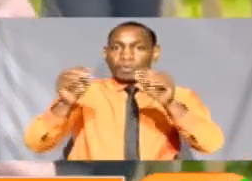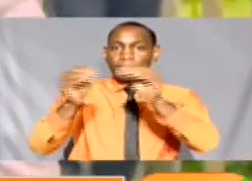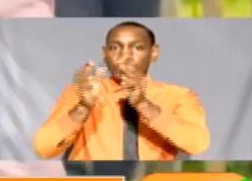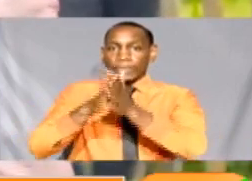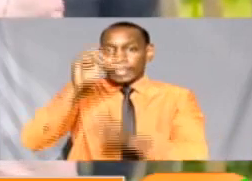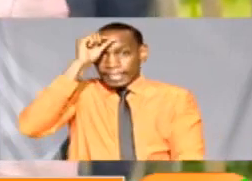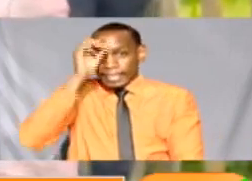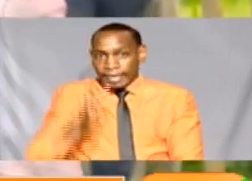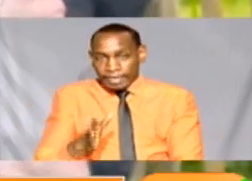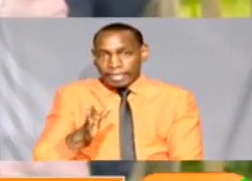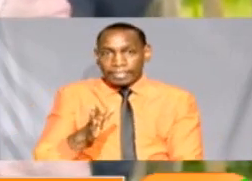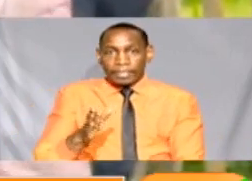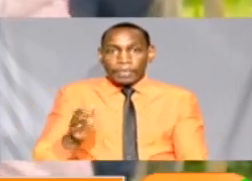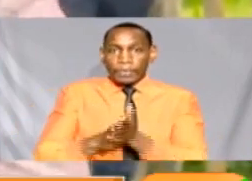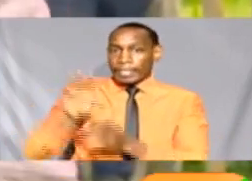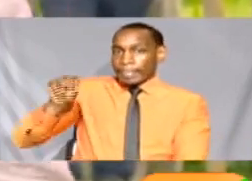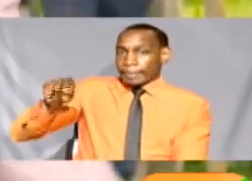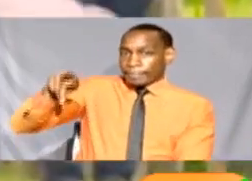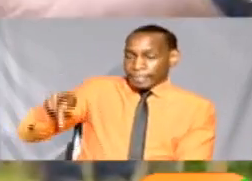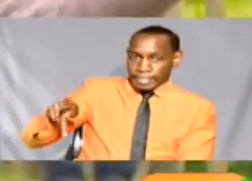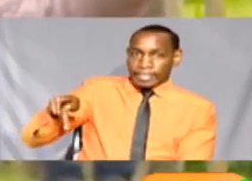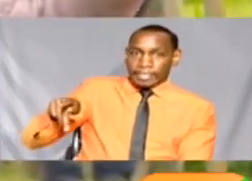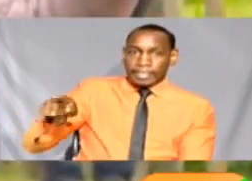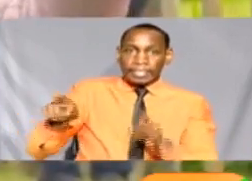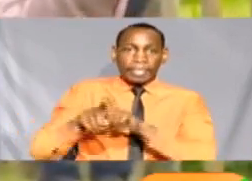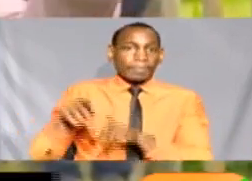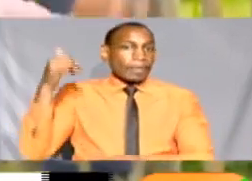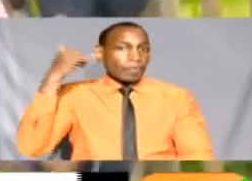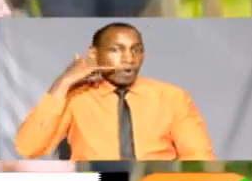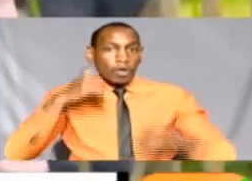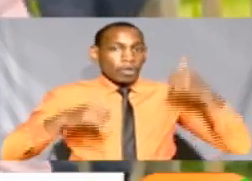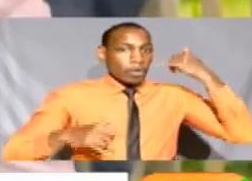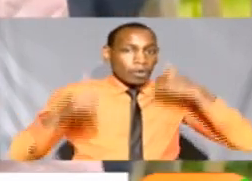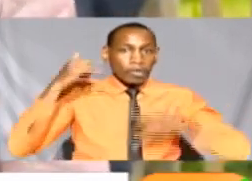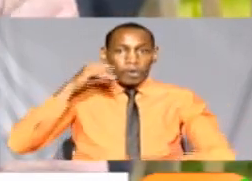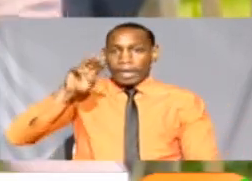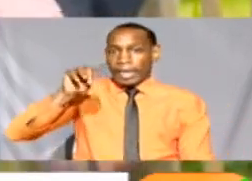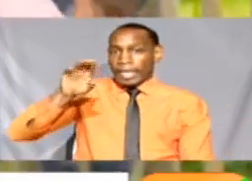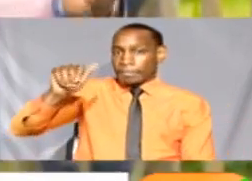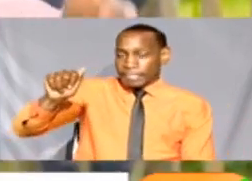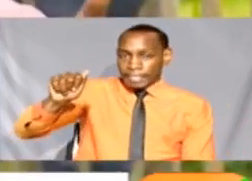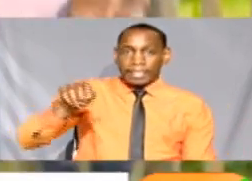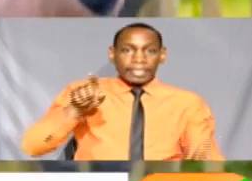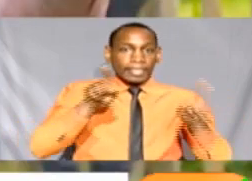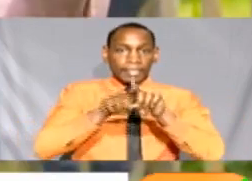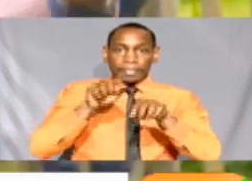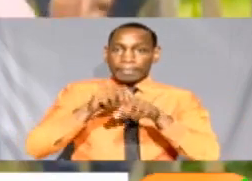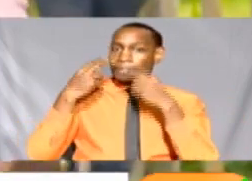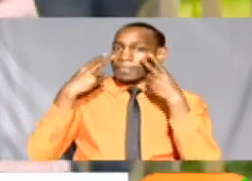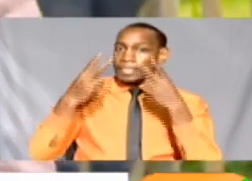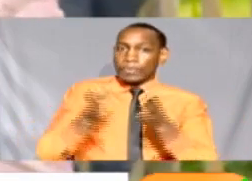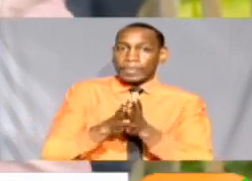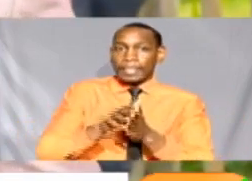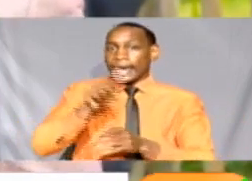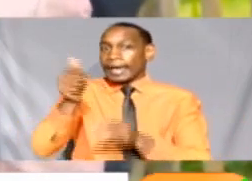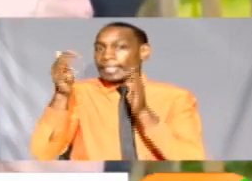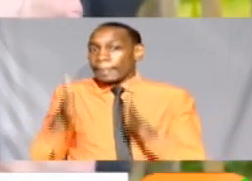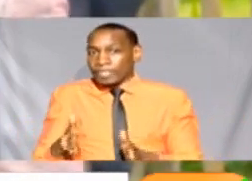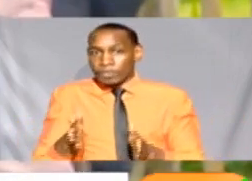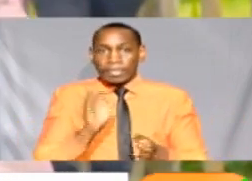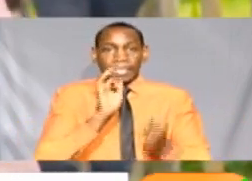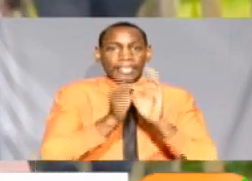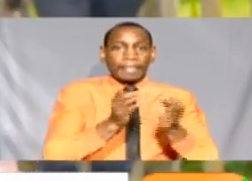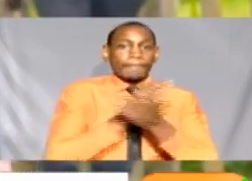magovernor, wanaenda kwa wabunge, wanapigia masimu MCA, wewe ukionekana na fulani, wewe